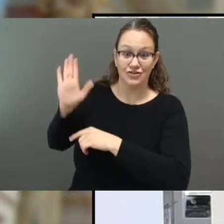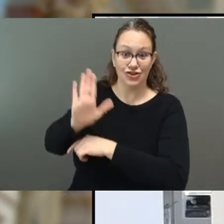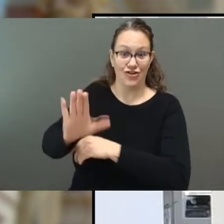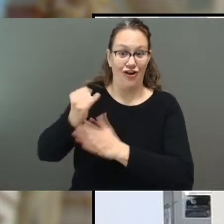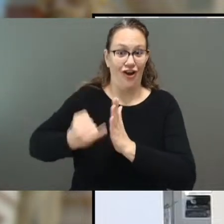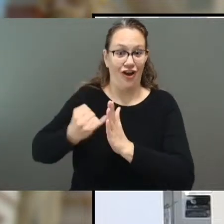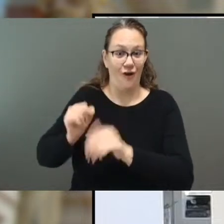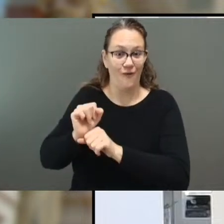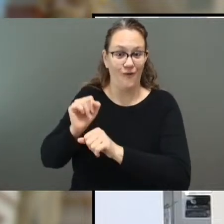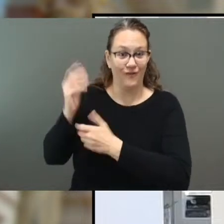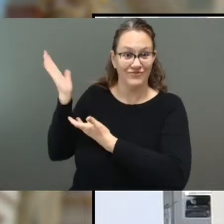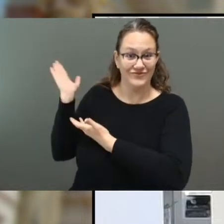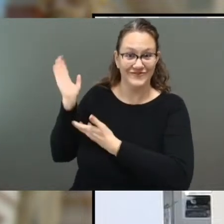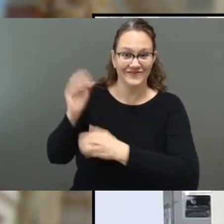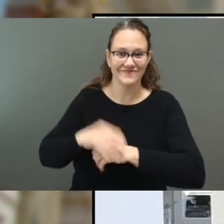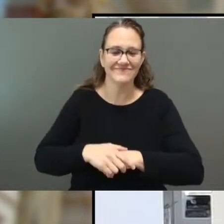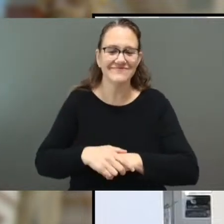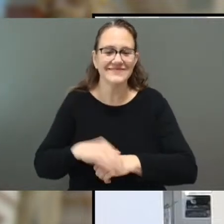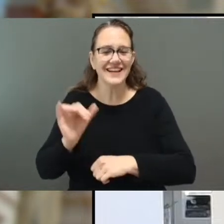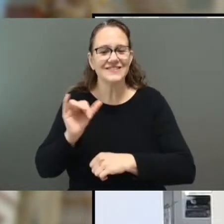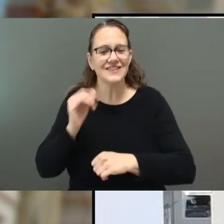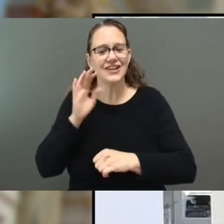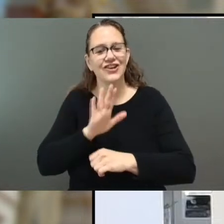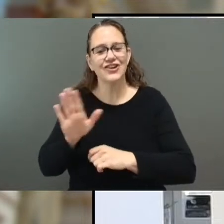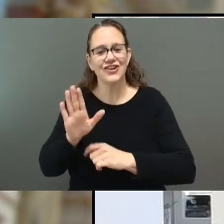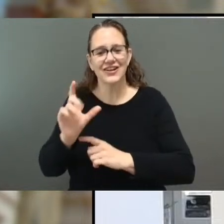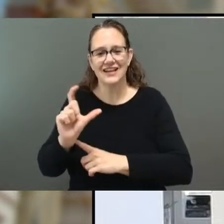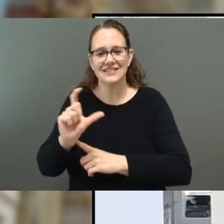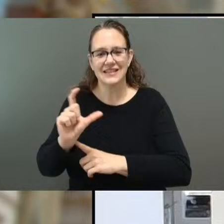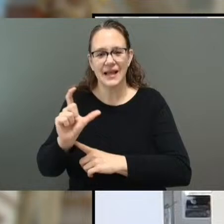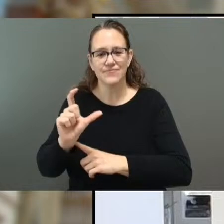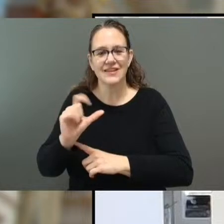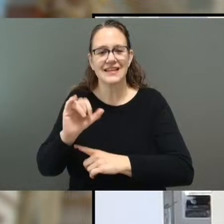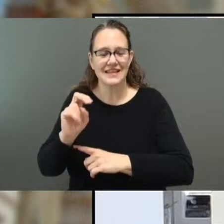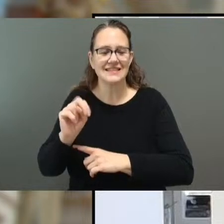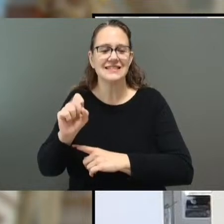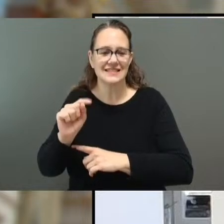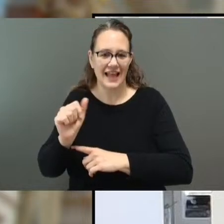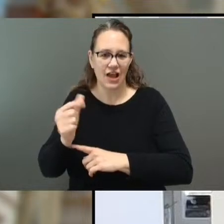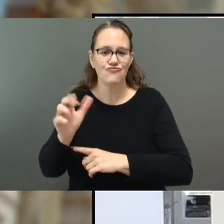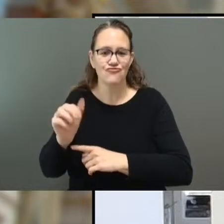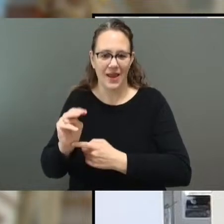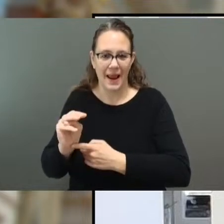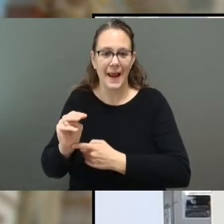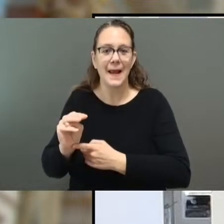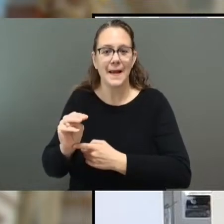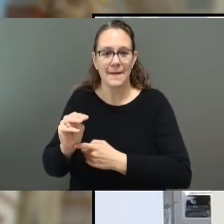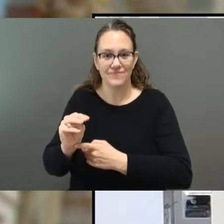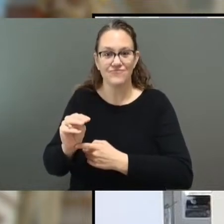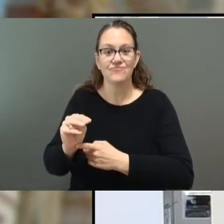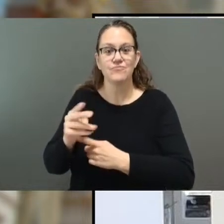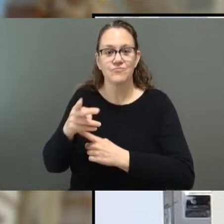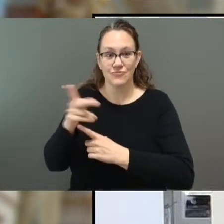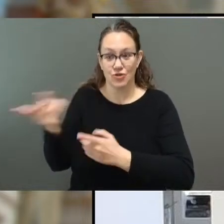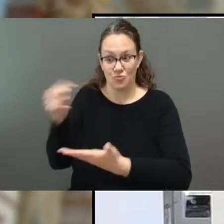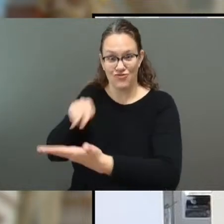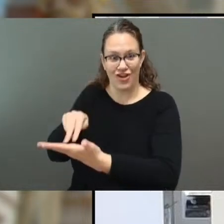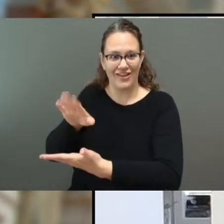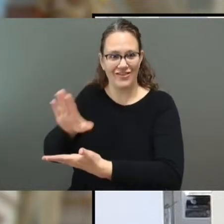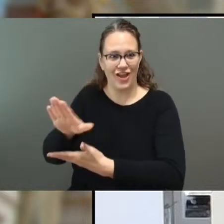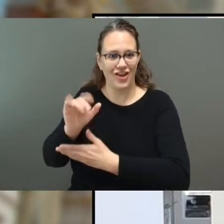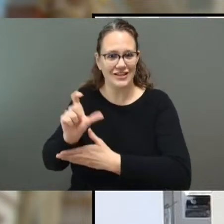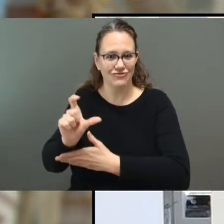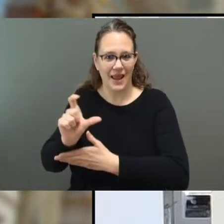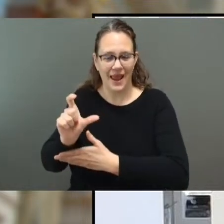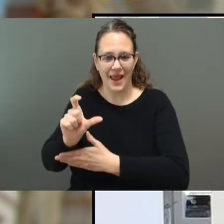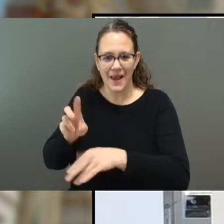at CCLulu77. I'm also really glad that the family will be having having lunch with my other chosen